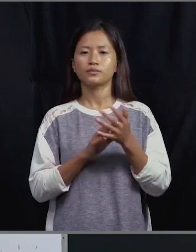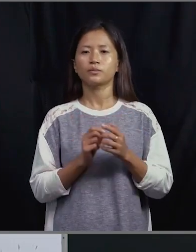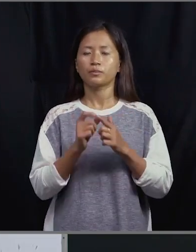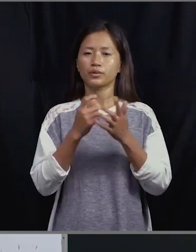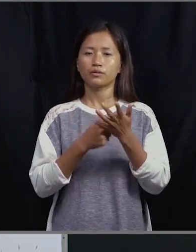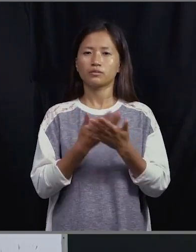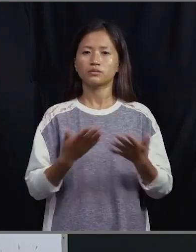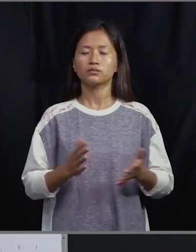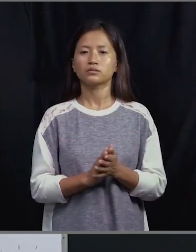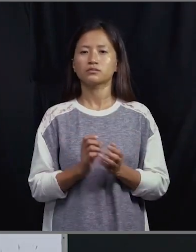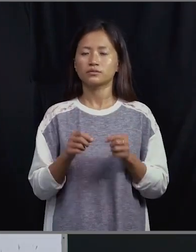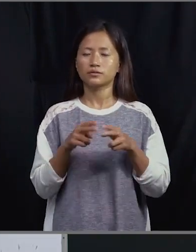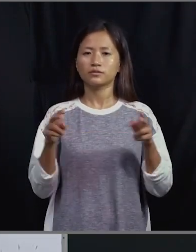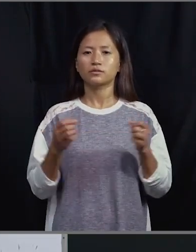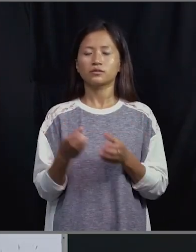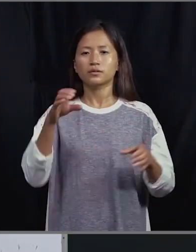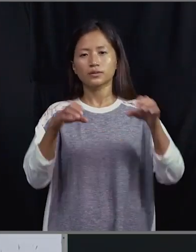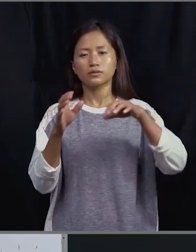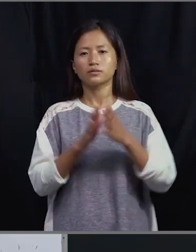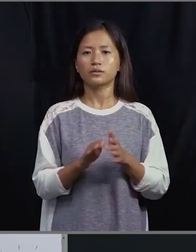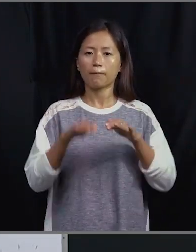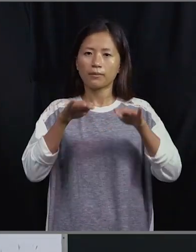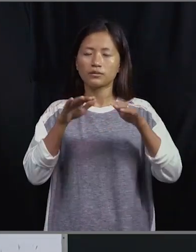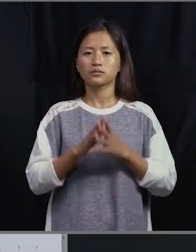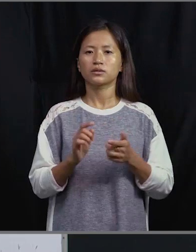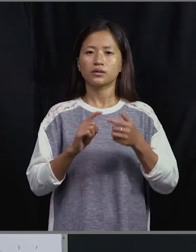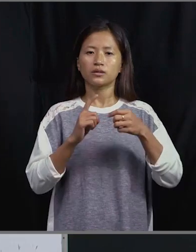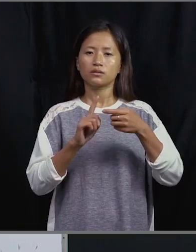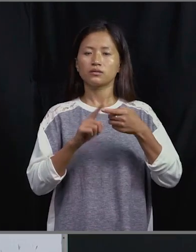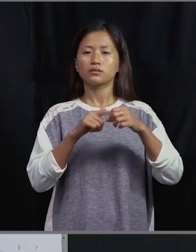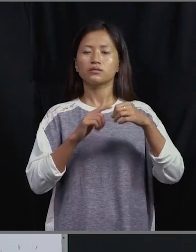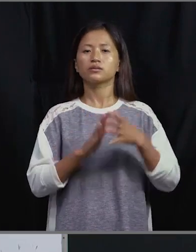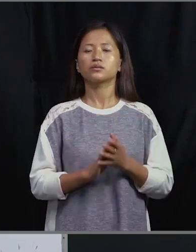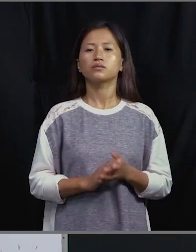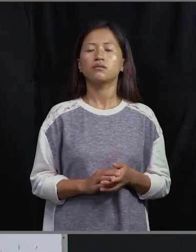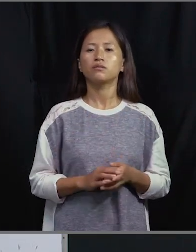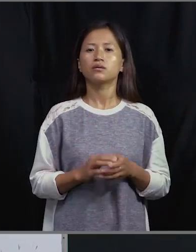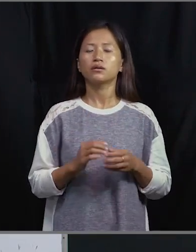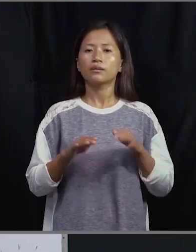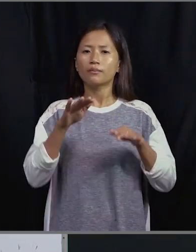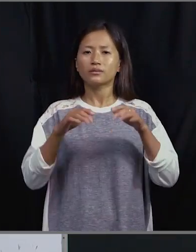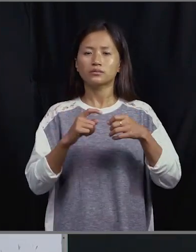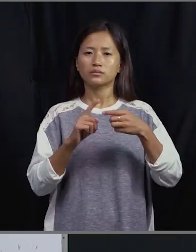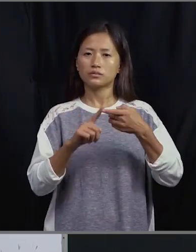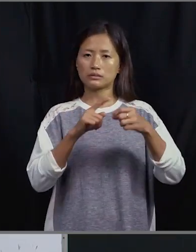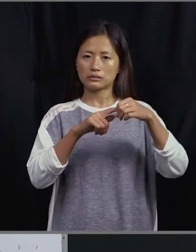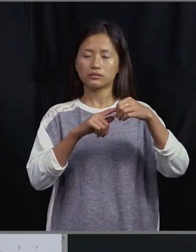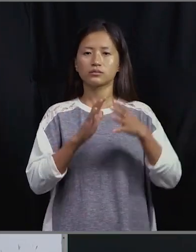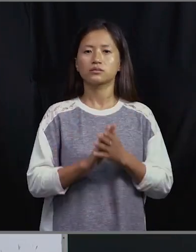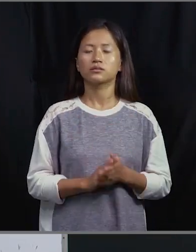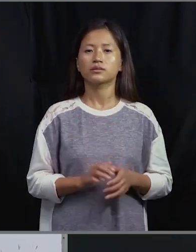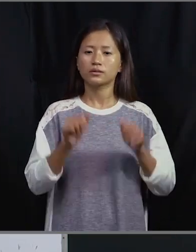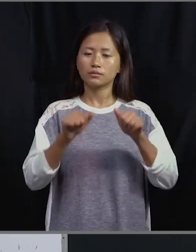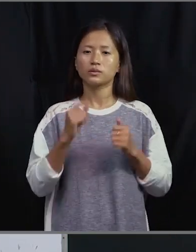in different chemical reactions are shown by their balanced chemical equations. And these balanced chemical equations can